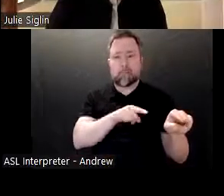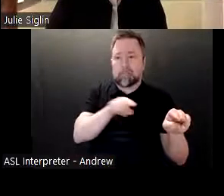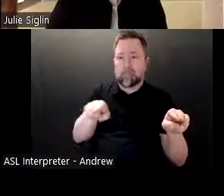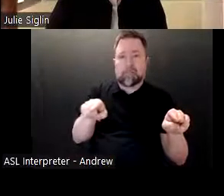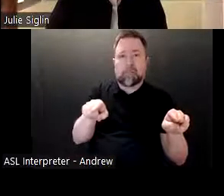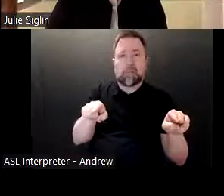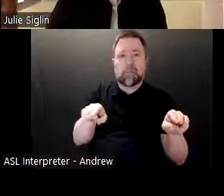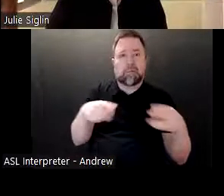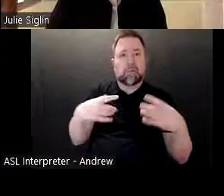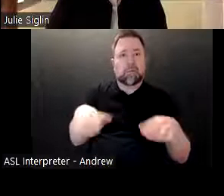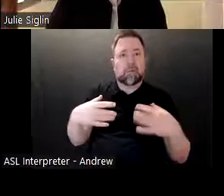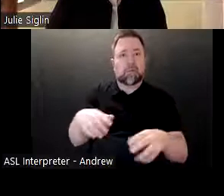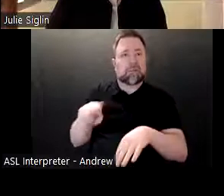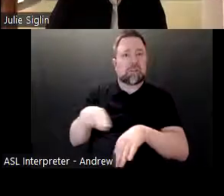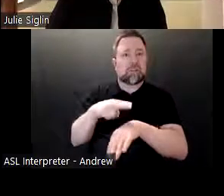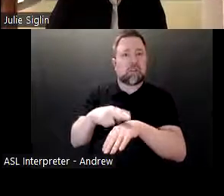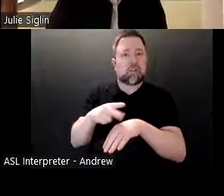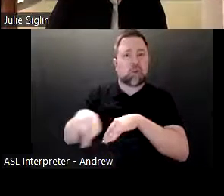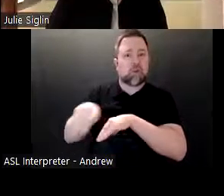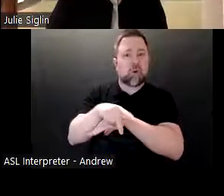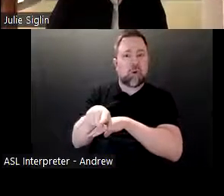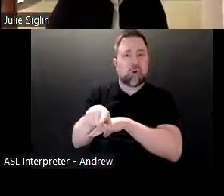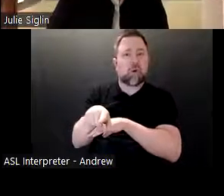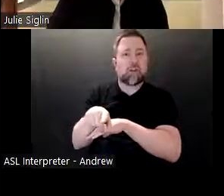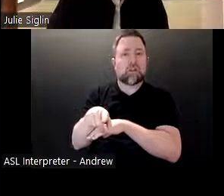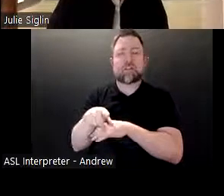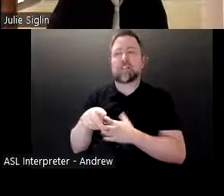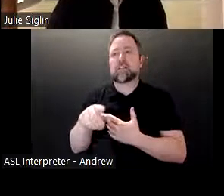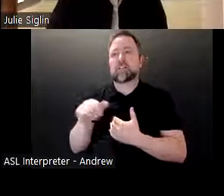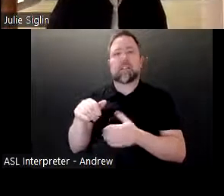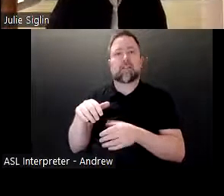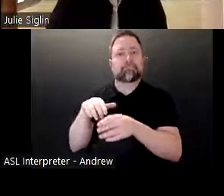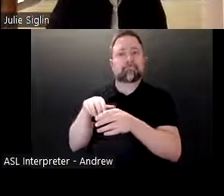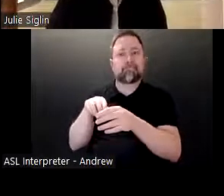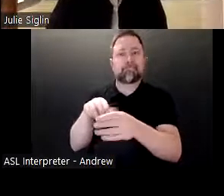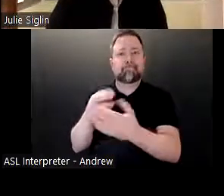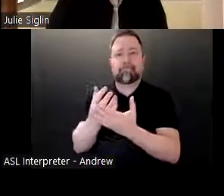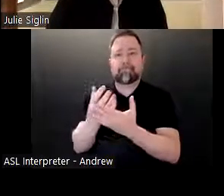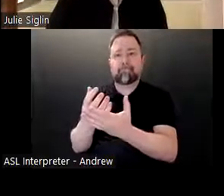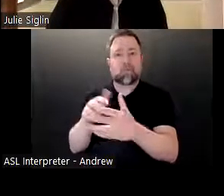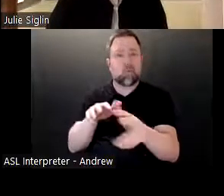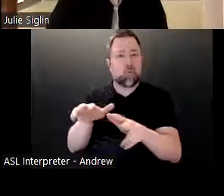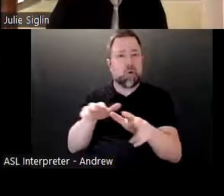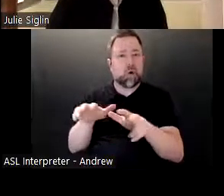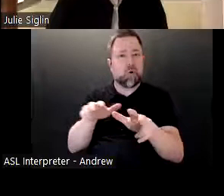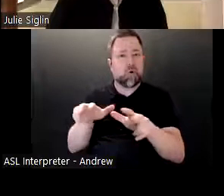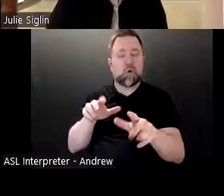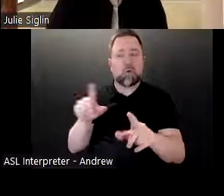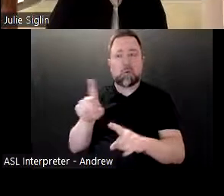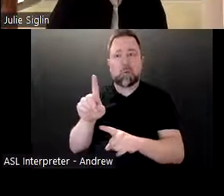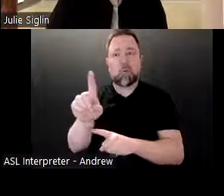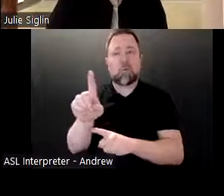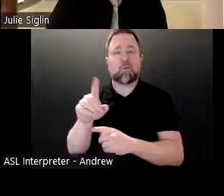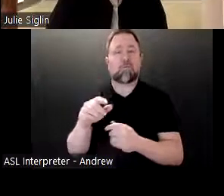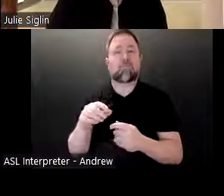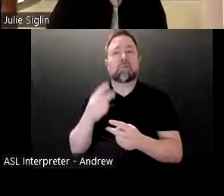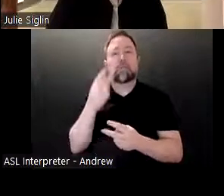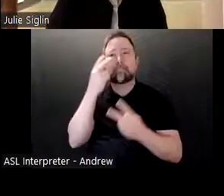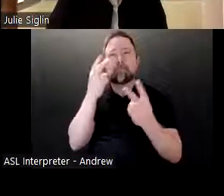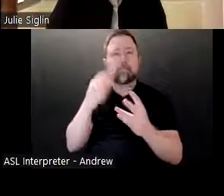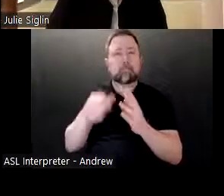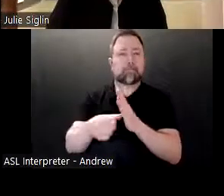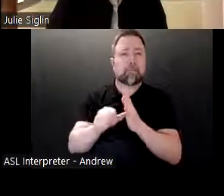extensive national park, taking either a trolley ride or a walking tour with a park ranger, and view the impressive arch,